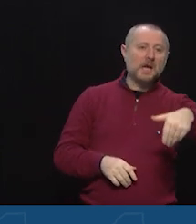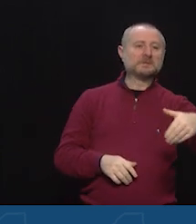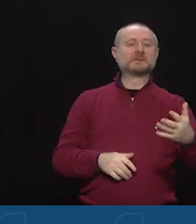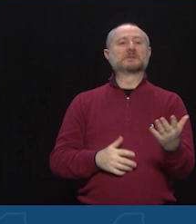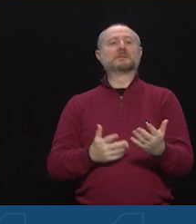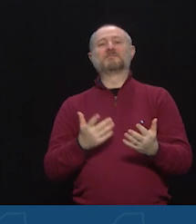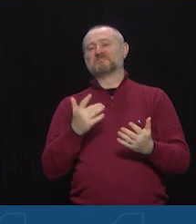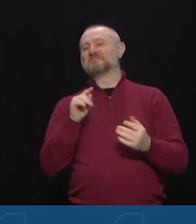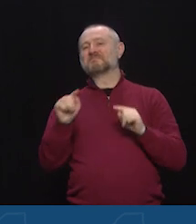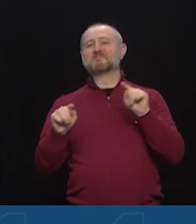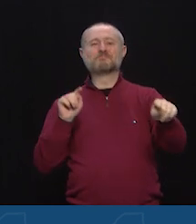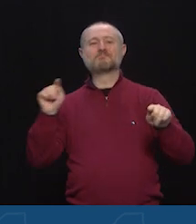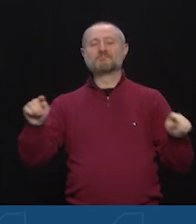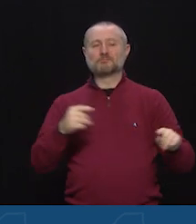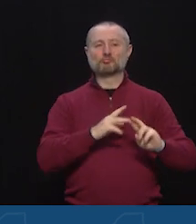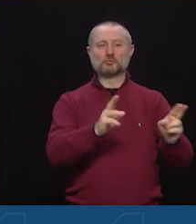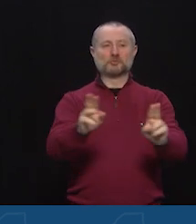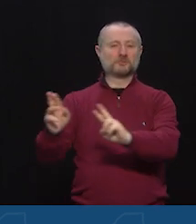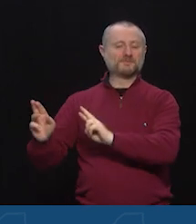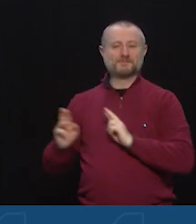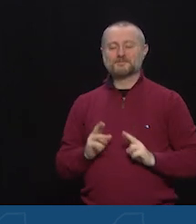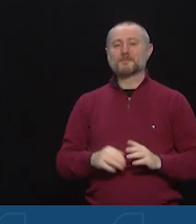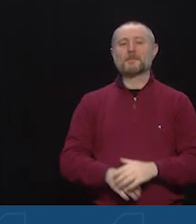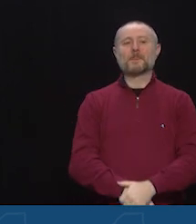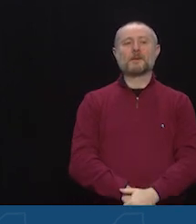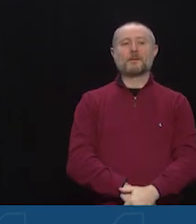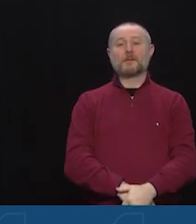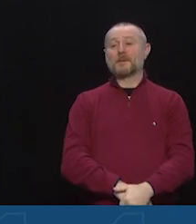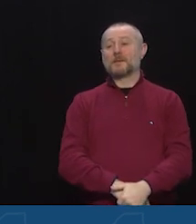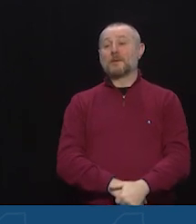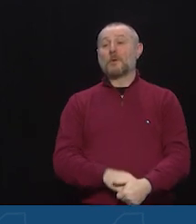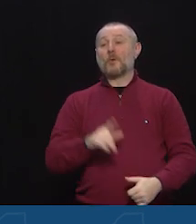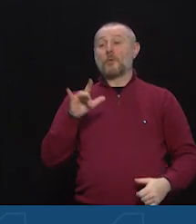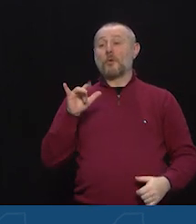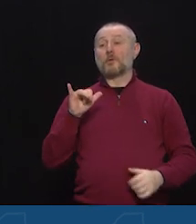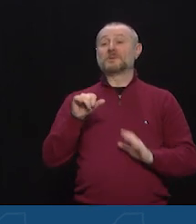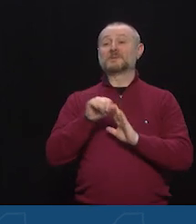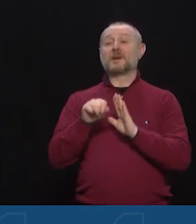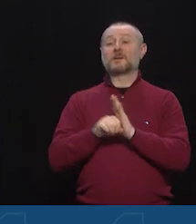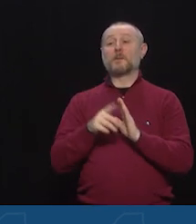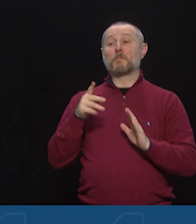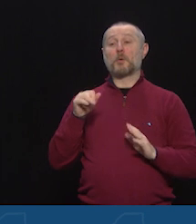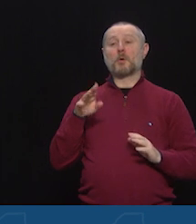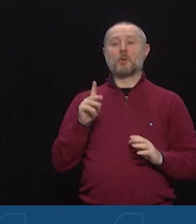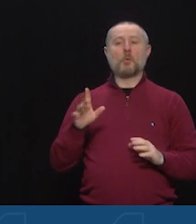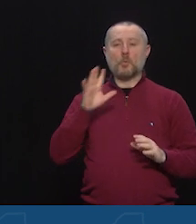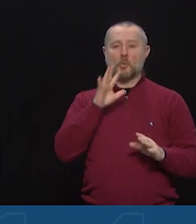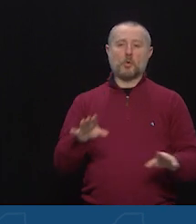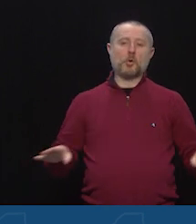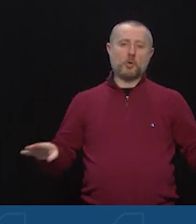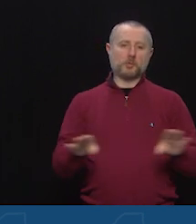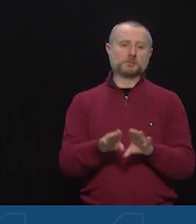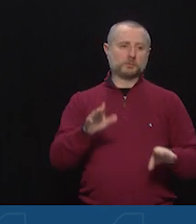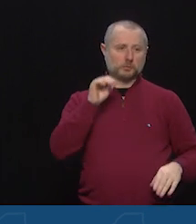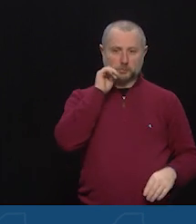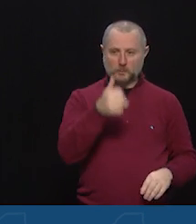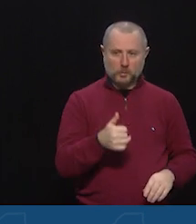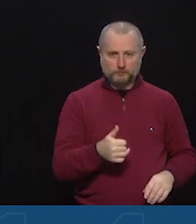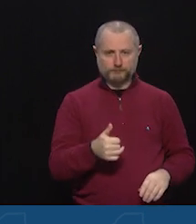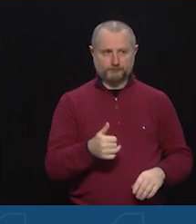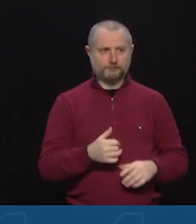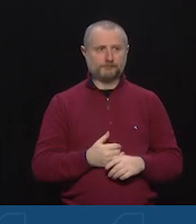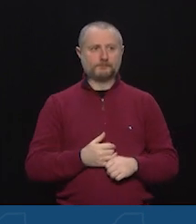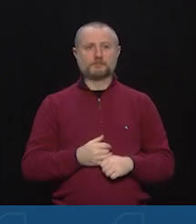needed. Our Long Island state parks, as a precaution, will close tomorrow, and our parks